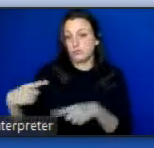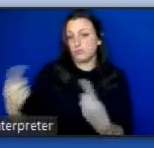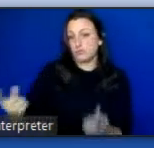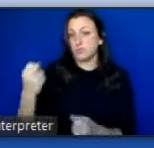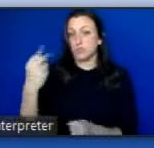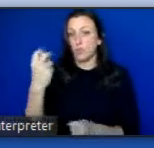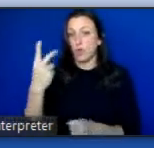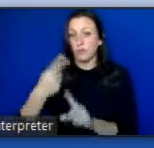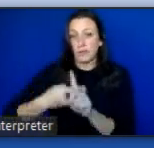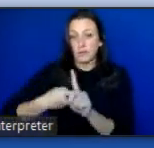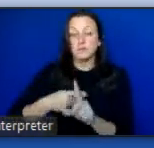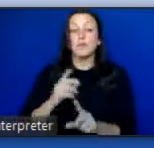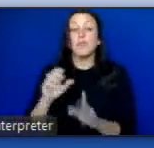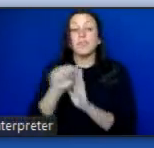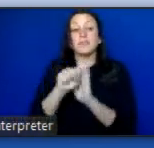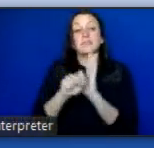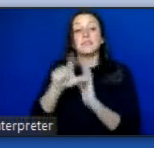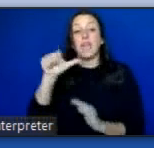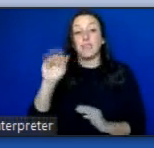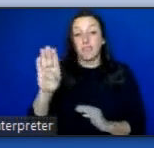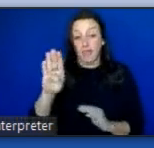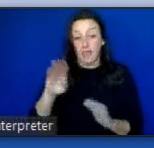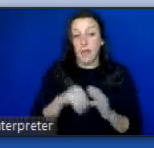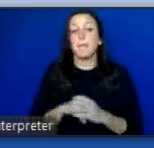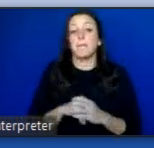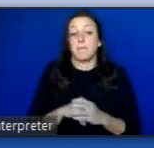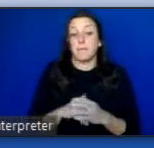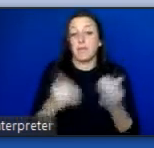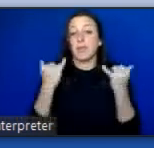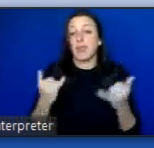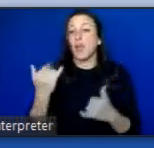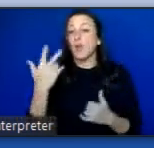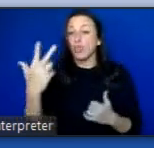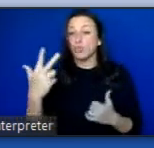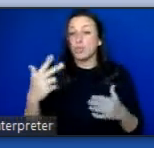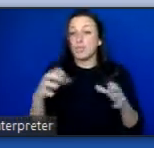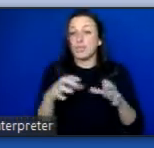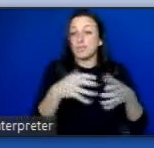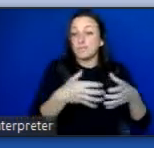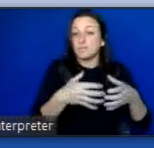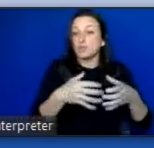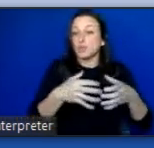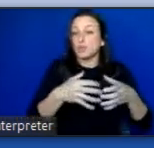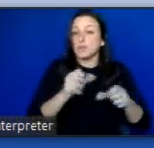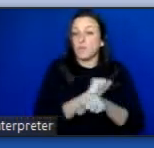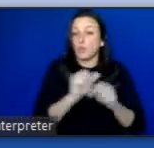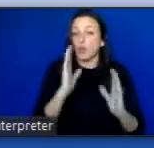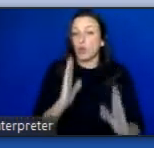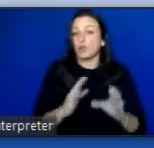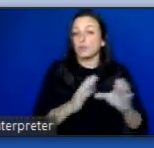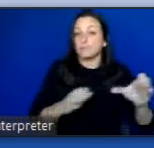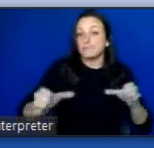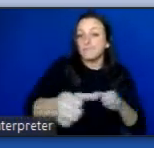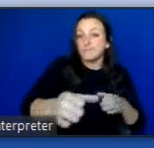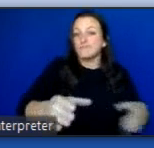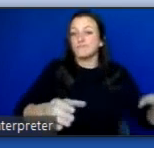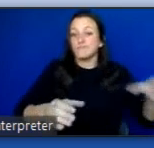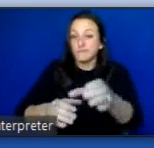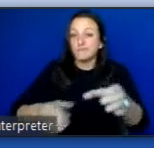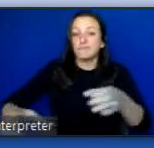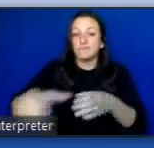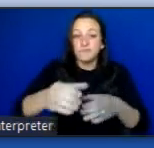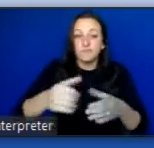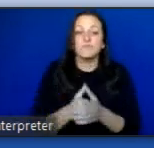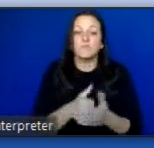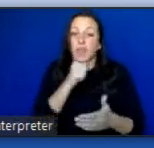Our state lab has gone to 3 shifts, 24/7, processing an average of 46,000 tests per